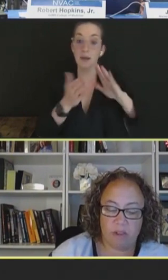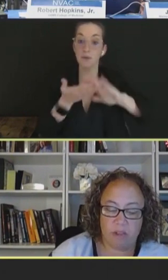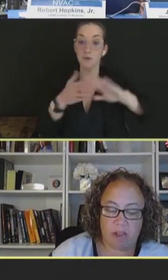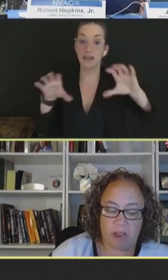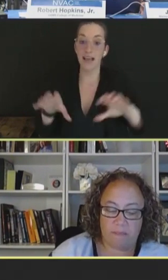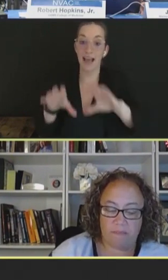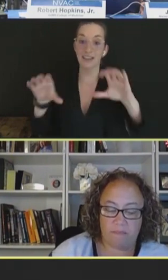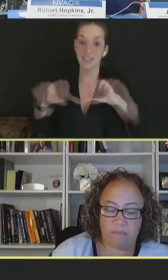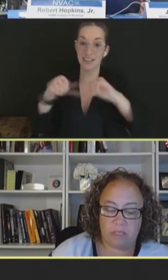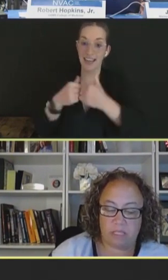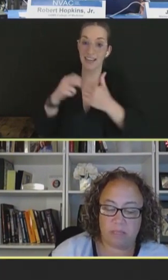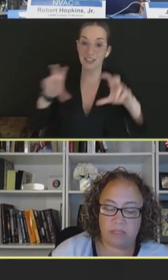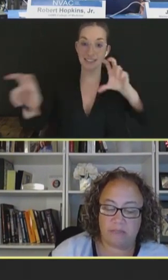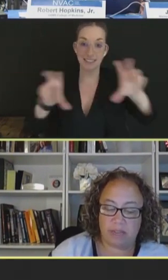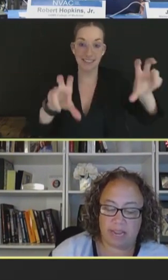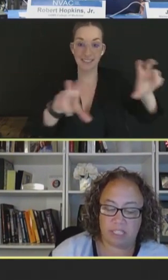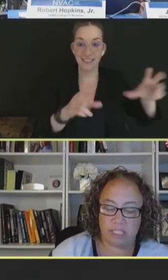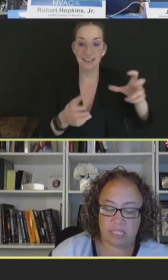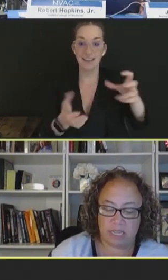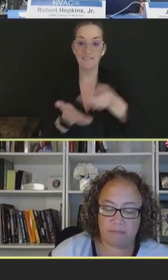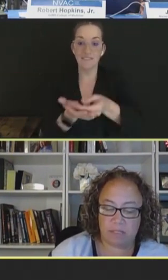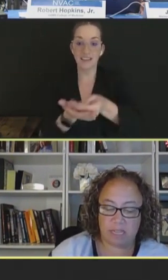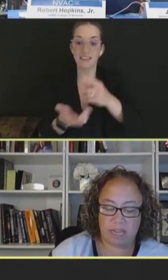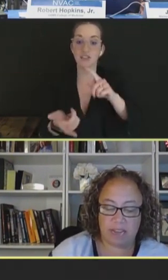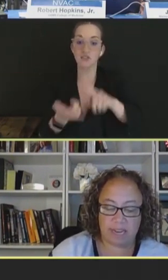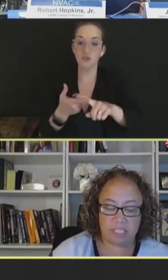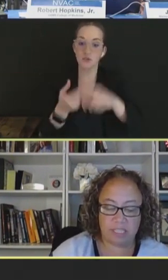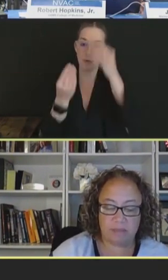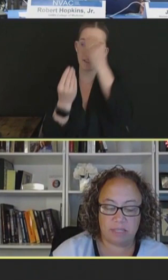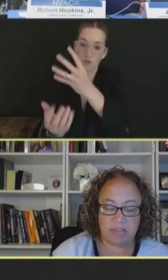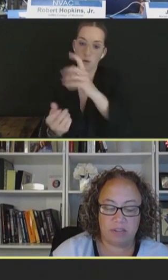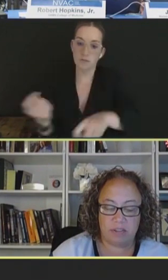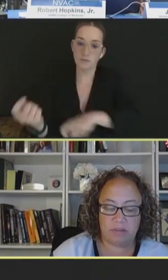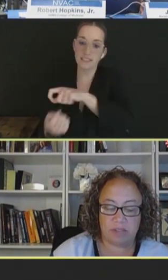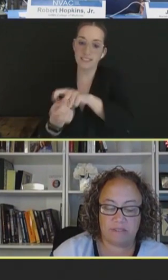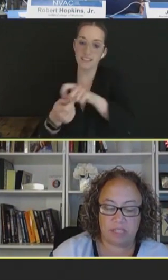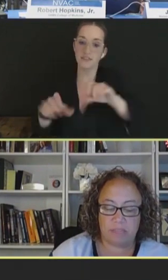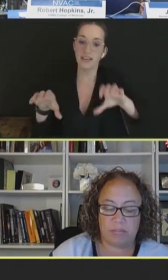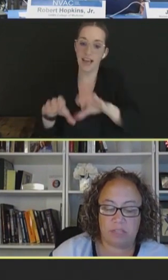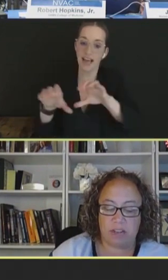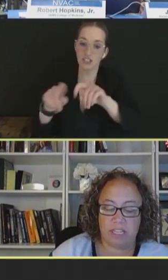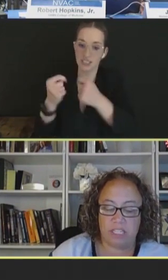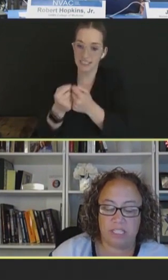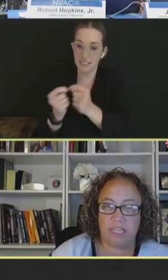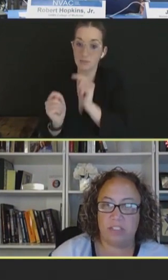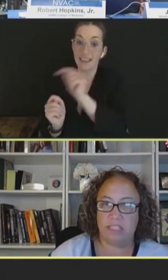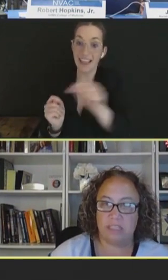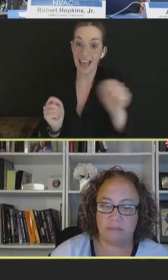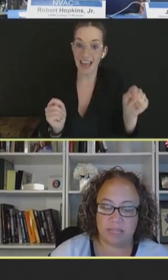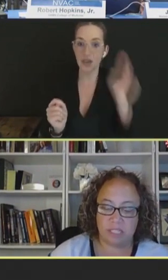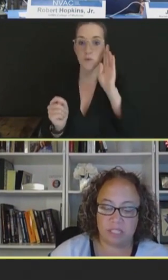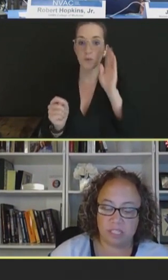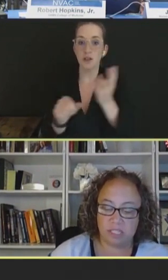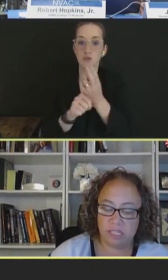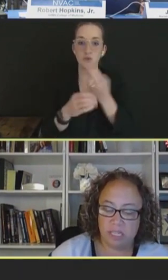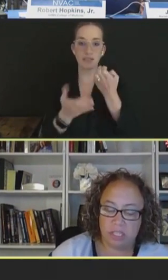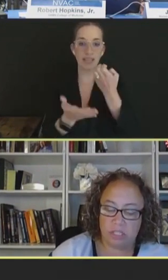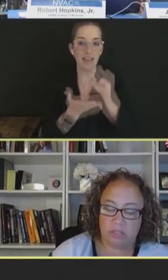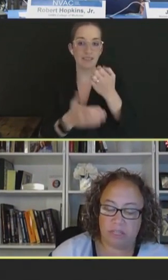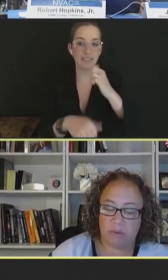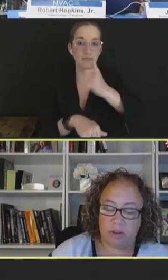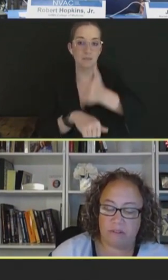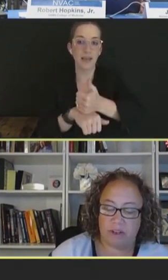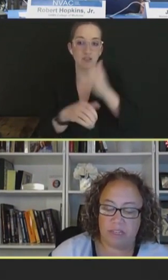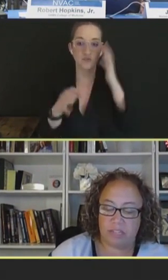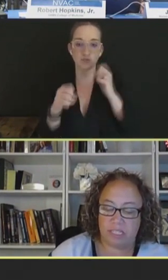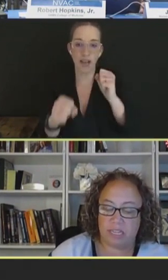inform these specific action teams. The action teams then use evidence-based strategies and trusted messengers to